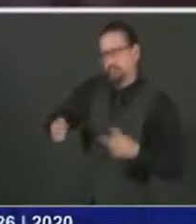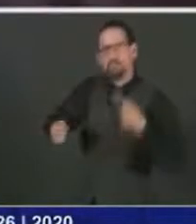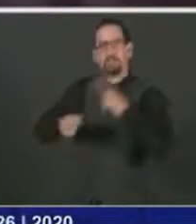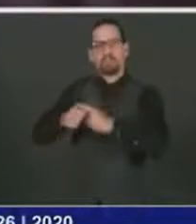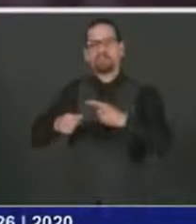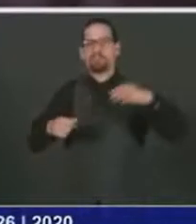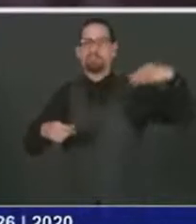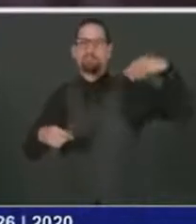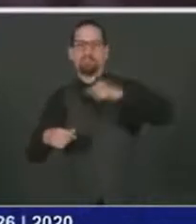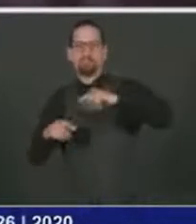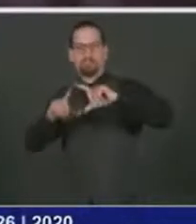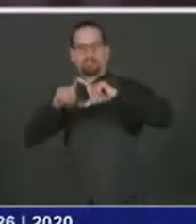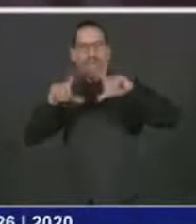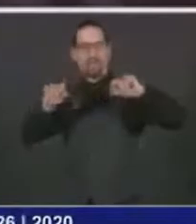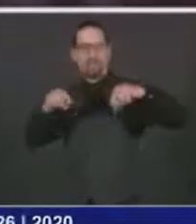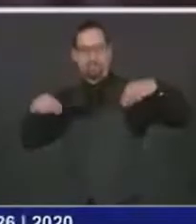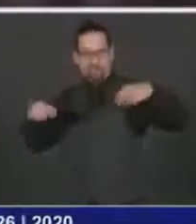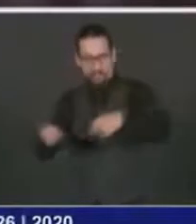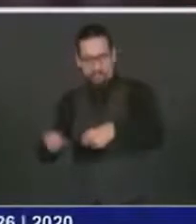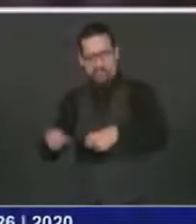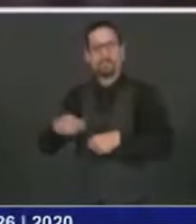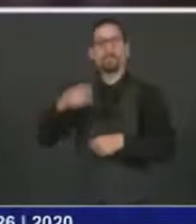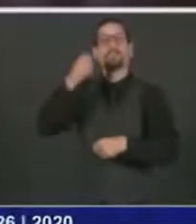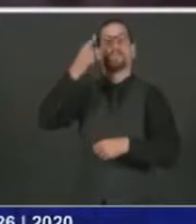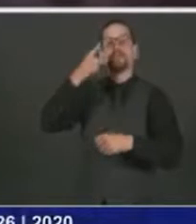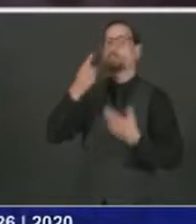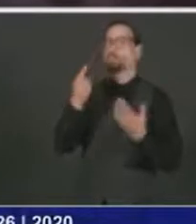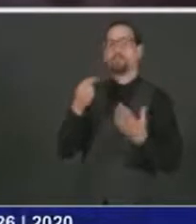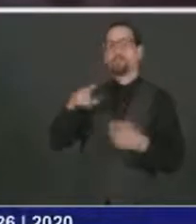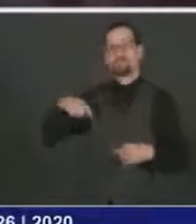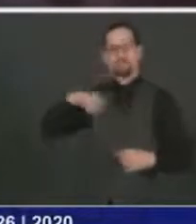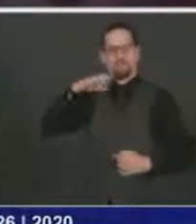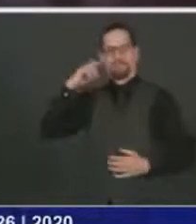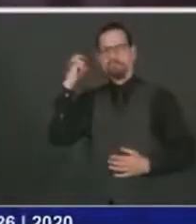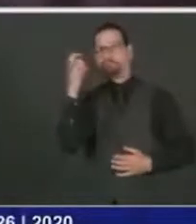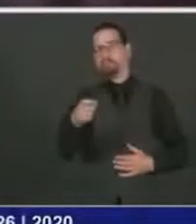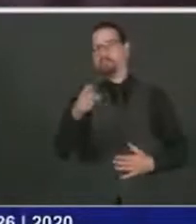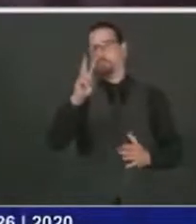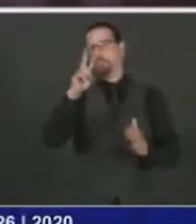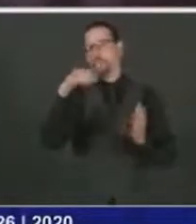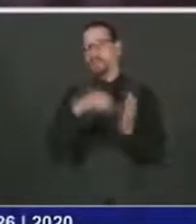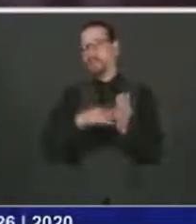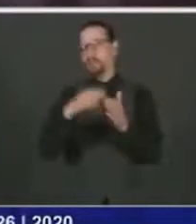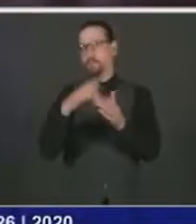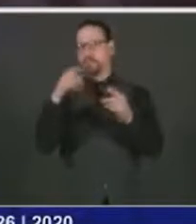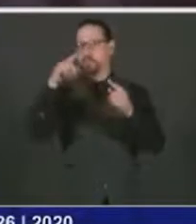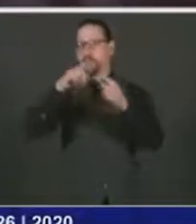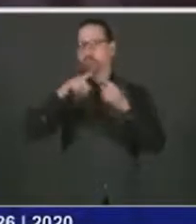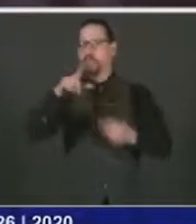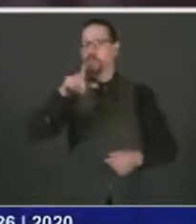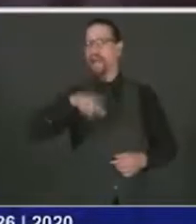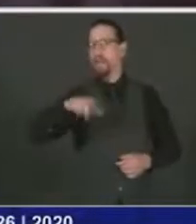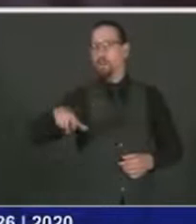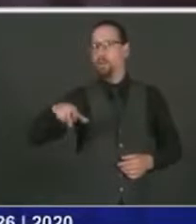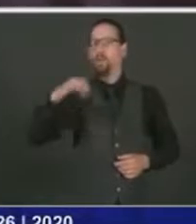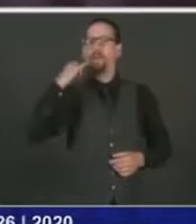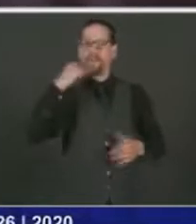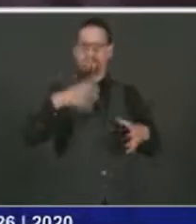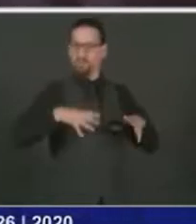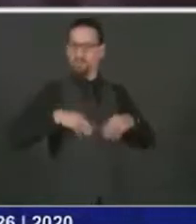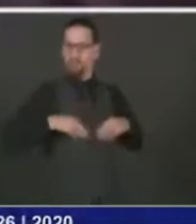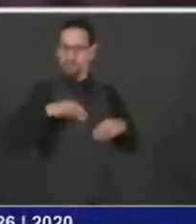landlords $2,000 signing bonus if you take one of these folks in as a tenant, and an